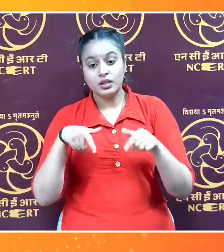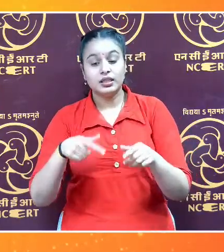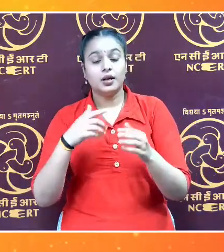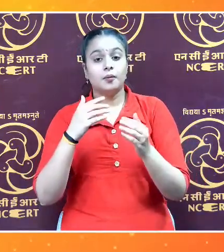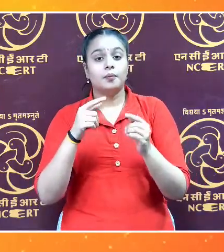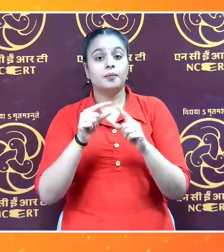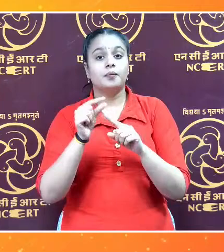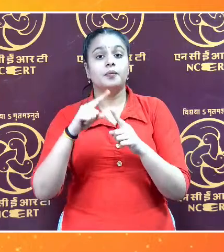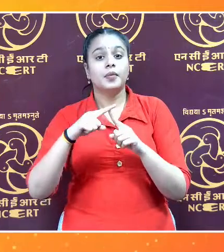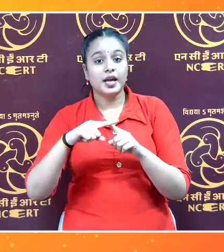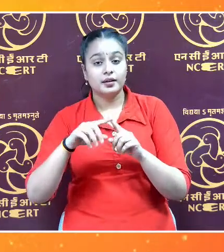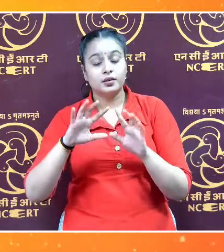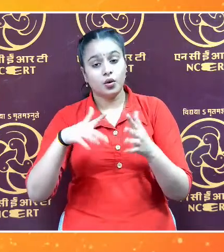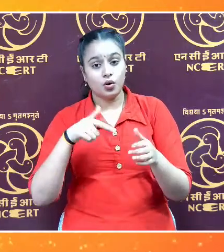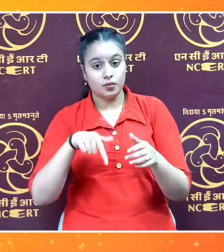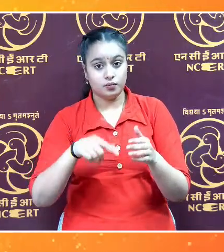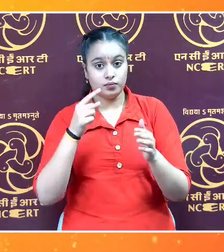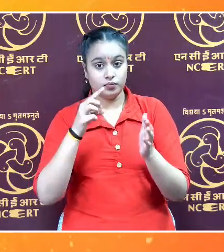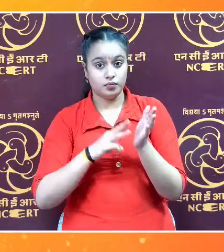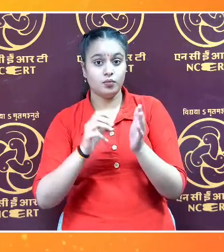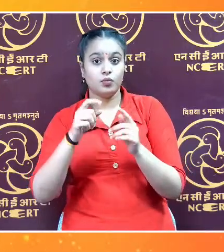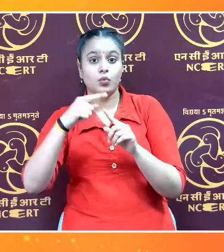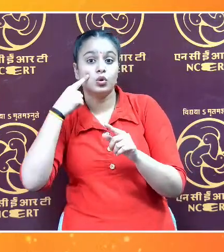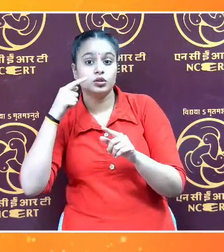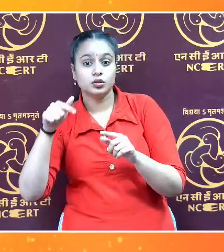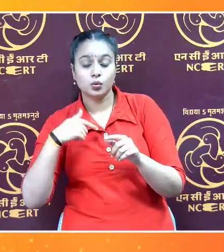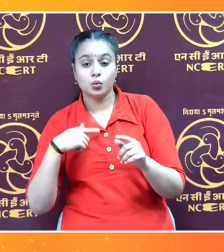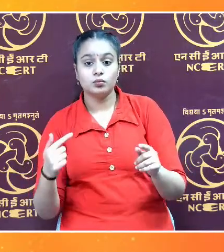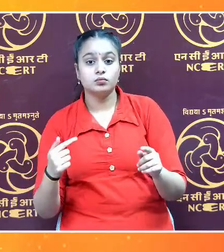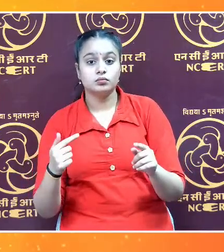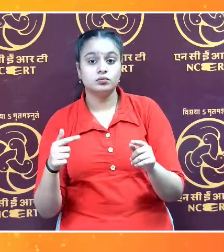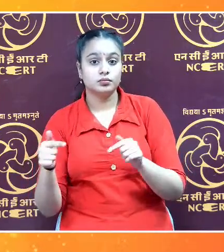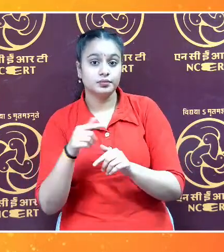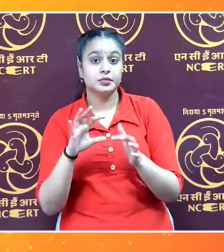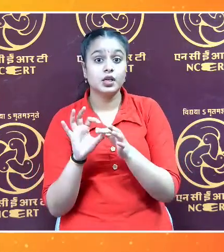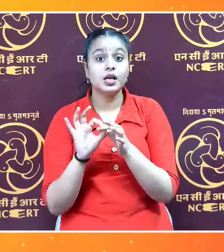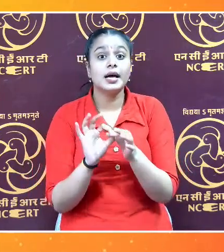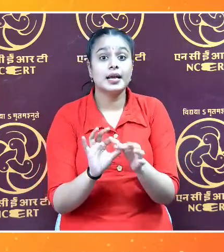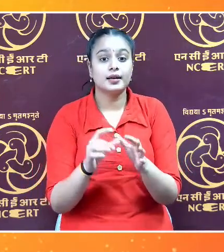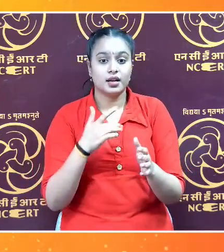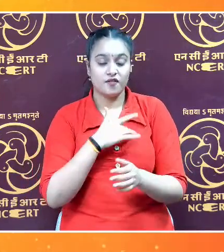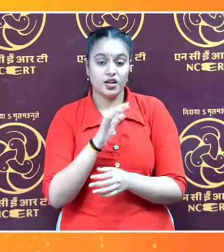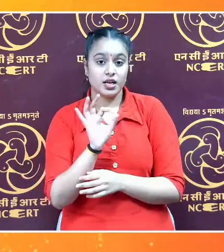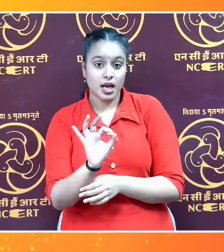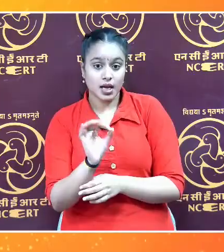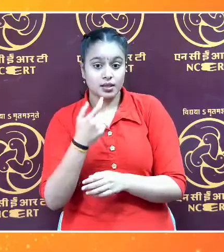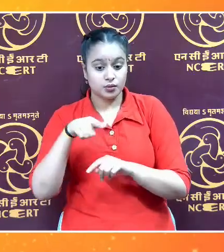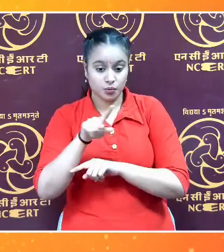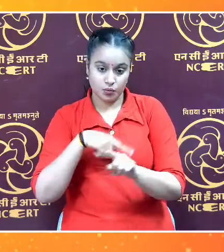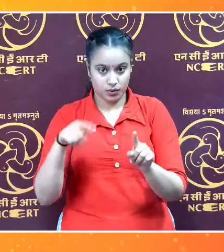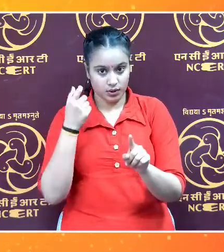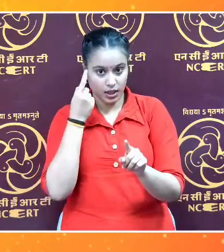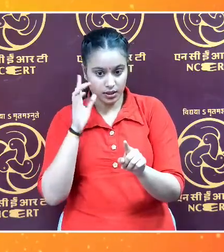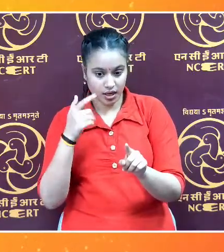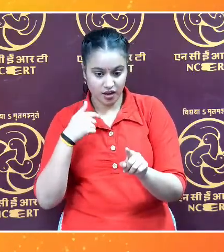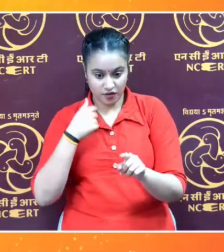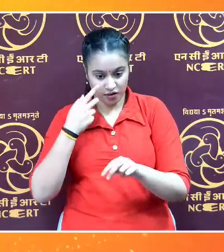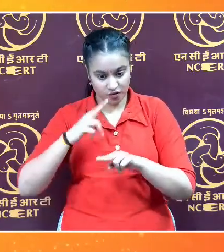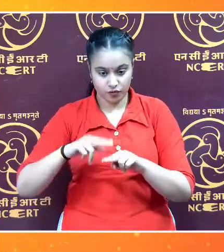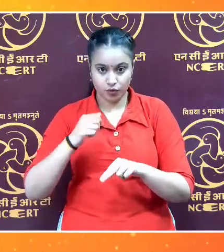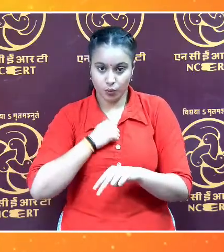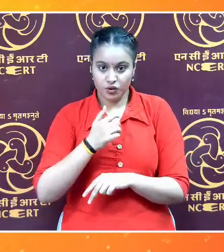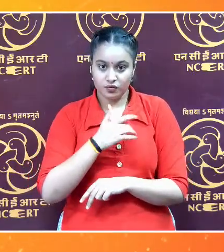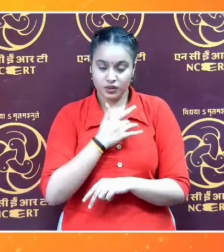and here in this story, Moti also, they reciprocated. Yes. Kindness They begets can kindness. understand. We feel that